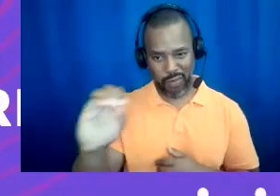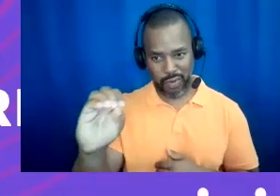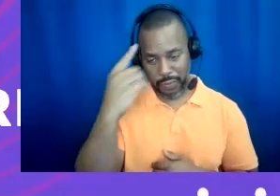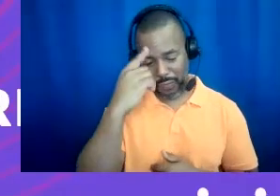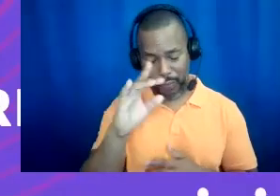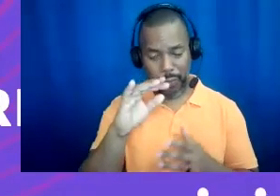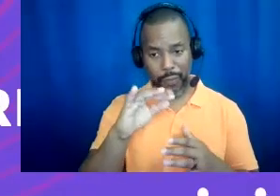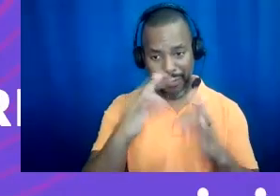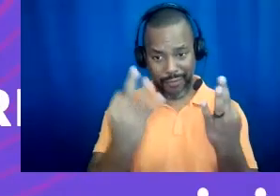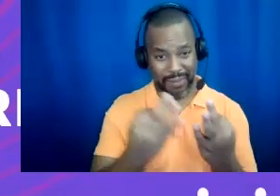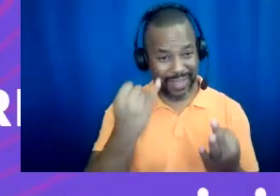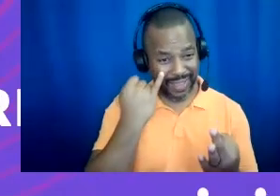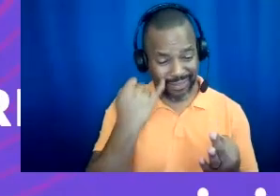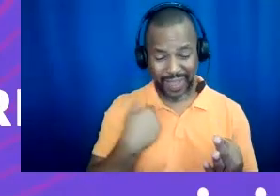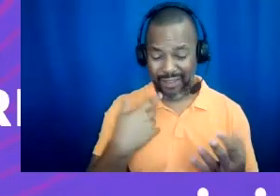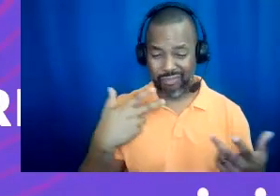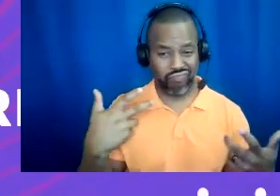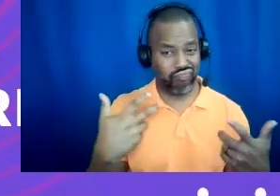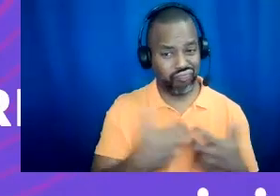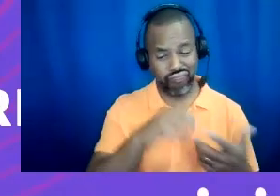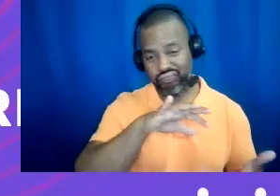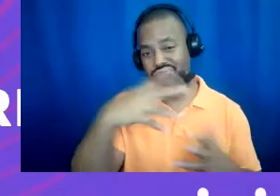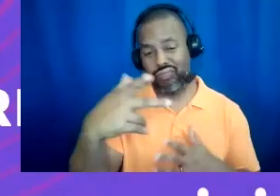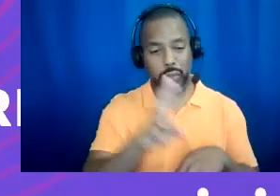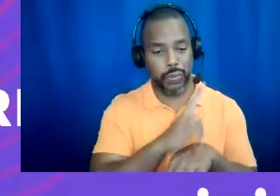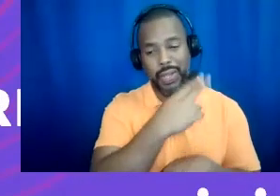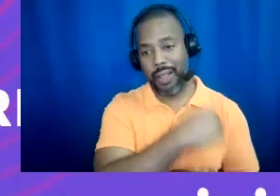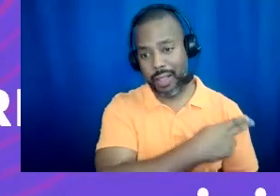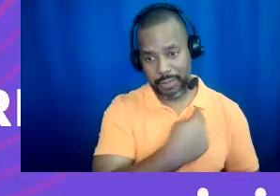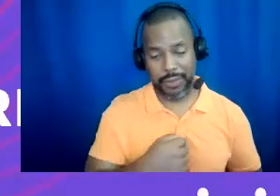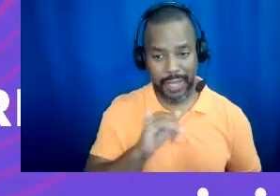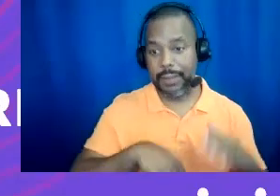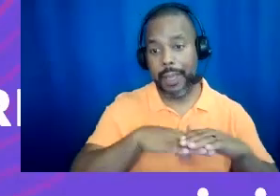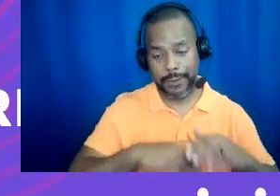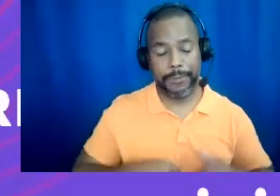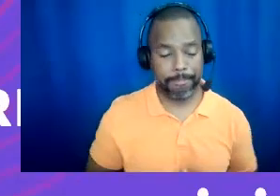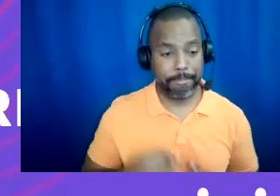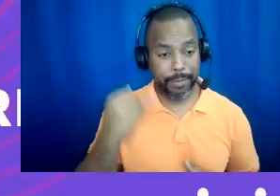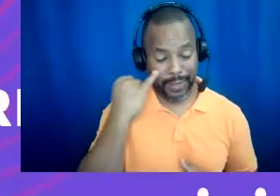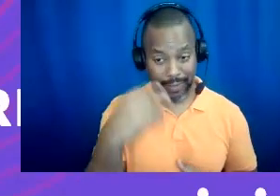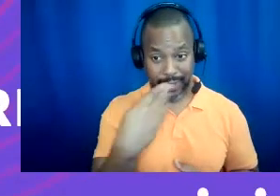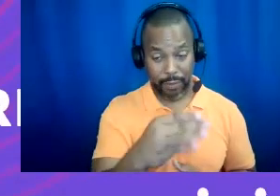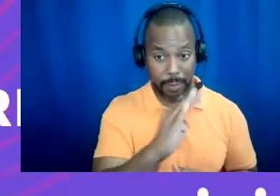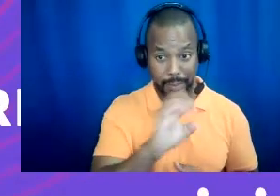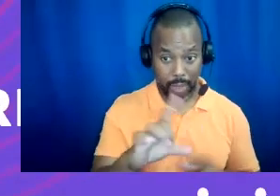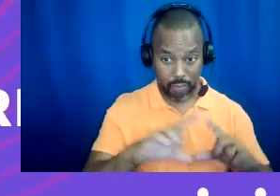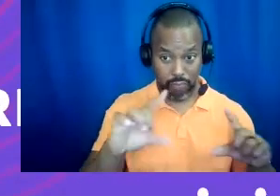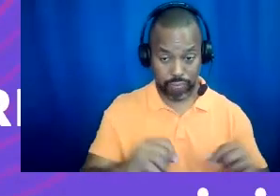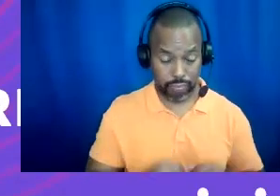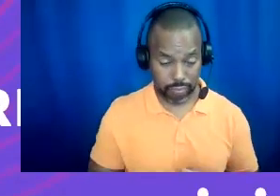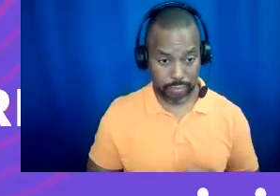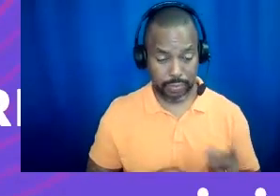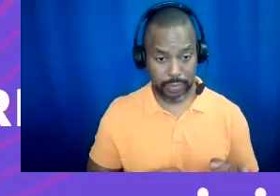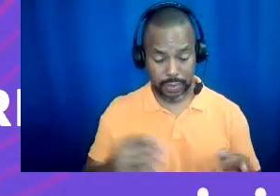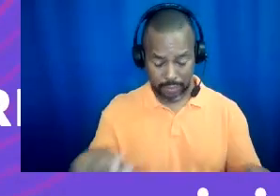if you end up in a tragic situation and you're using hospital services. So if you get a bill for, let's say you're an individual, you get a bill